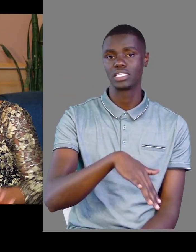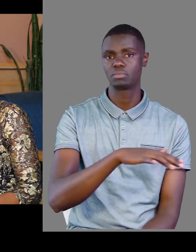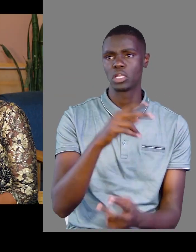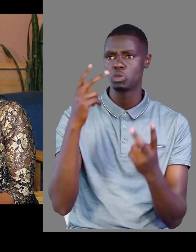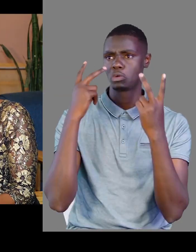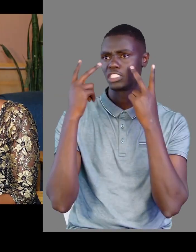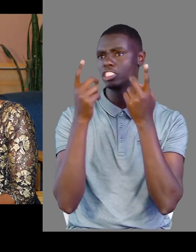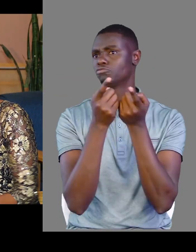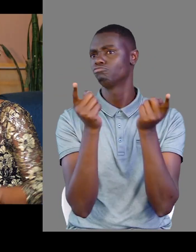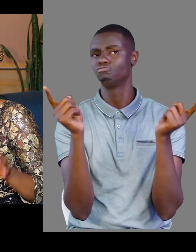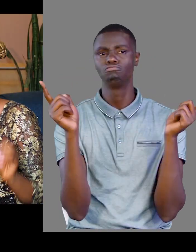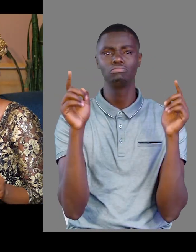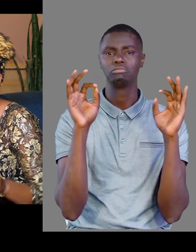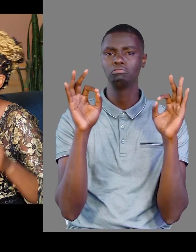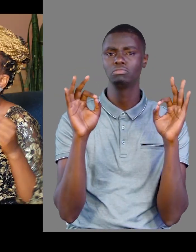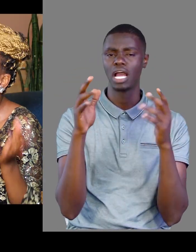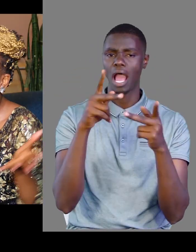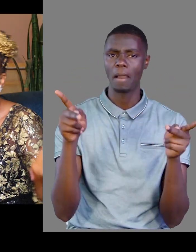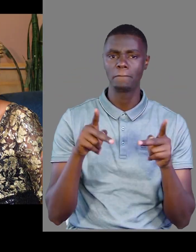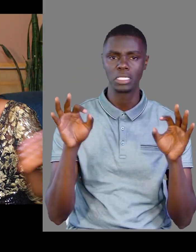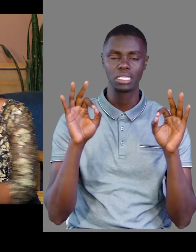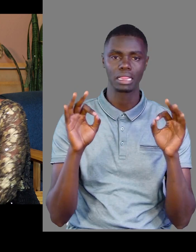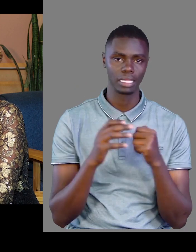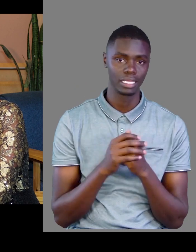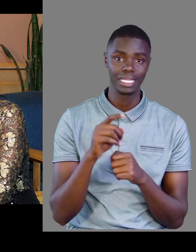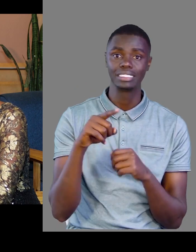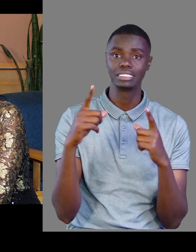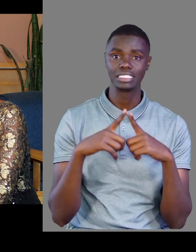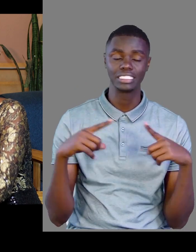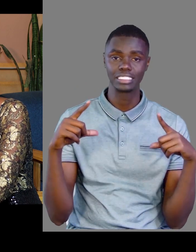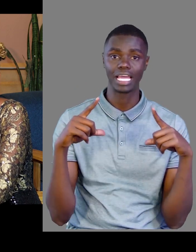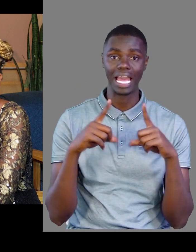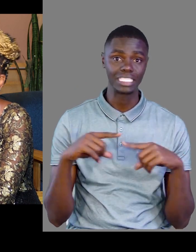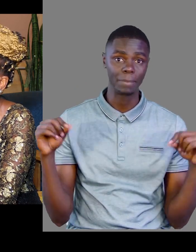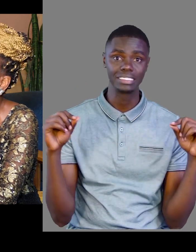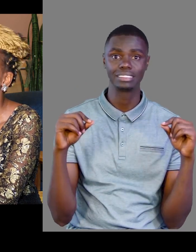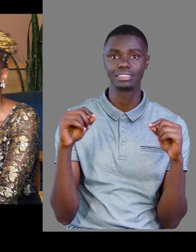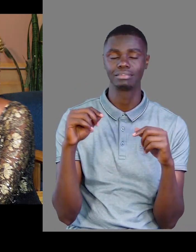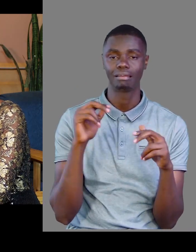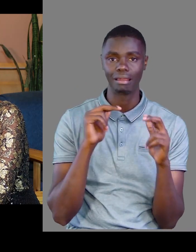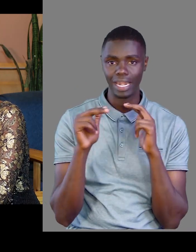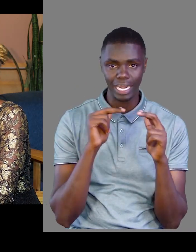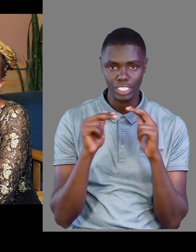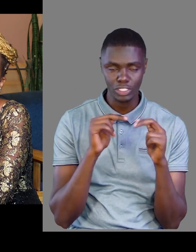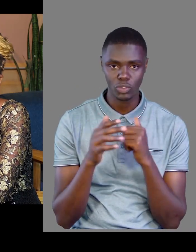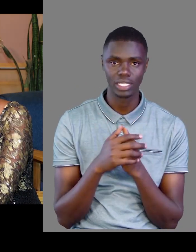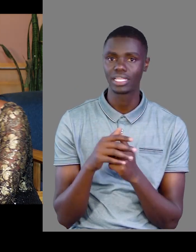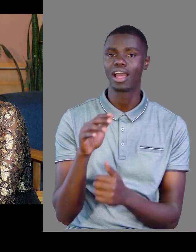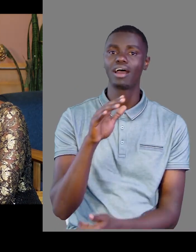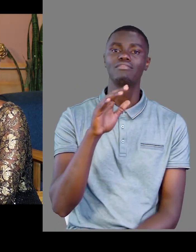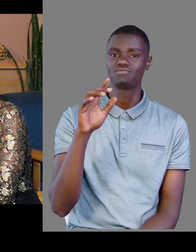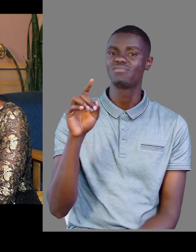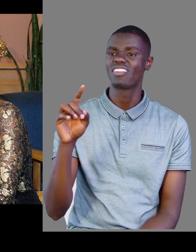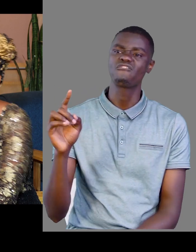amazing space. As you can see, the scenery is giving, the place is giving. This is a Japanese restaurant. Najua wengine wenu kama bila transponsor hapa